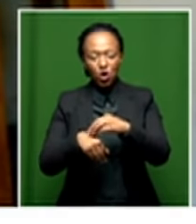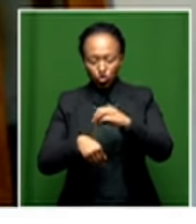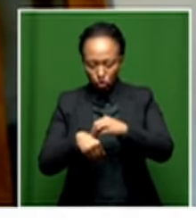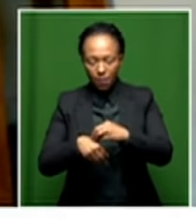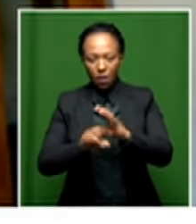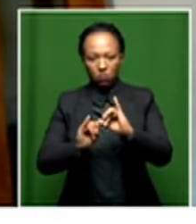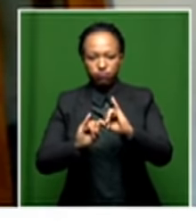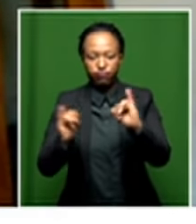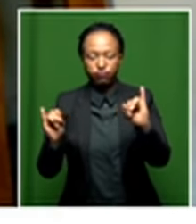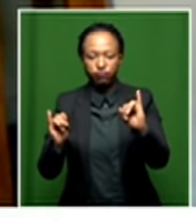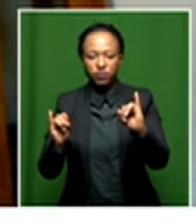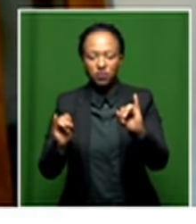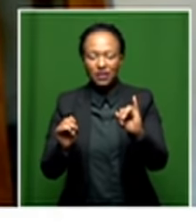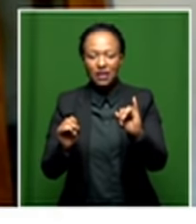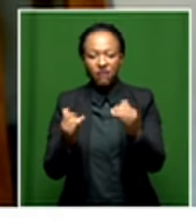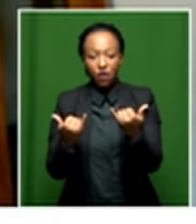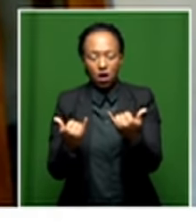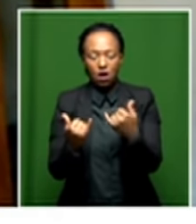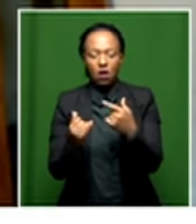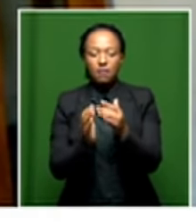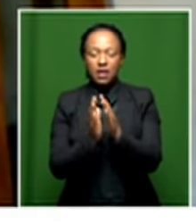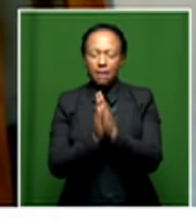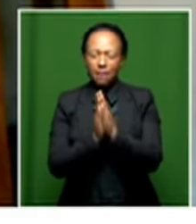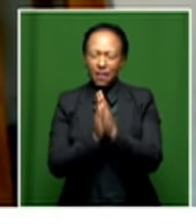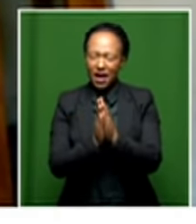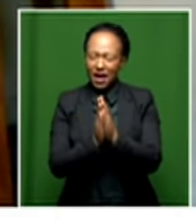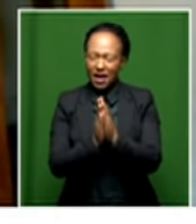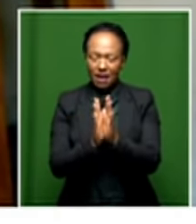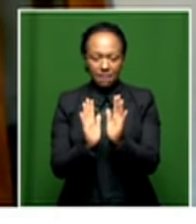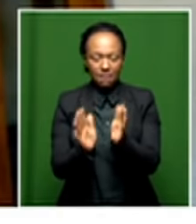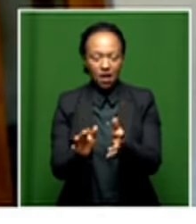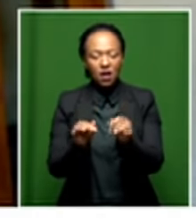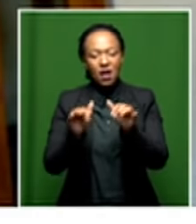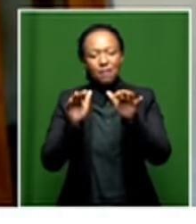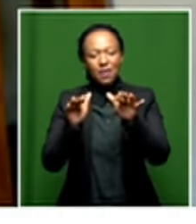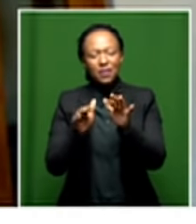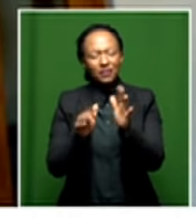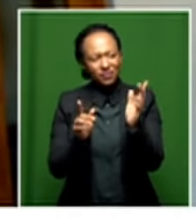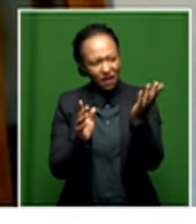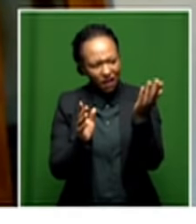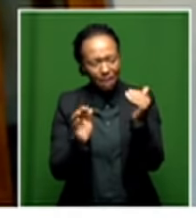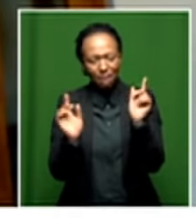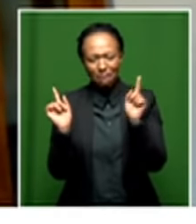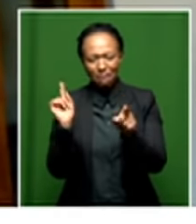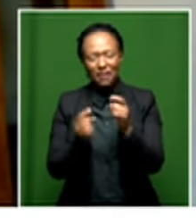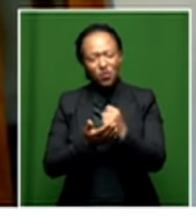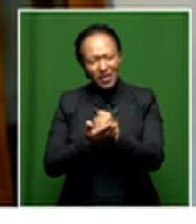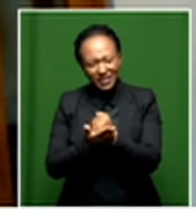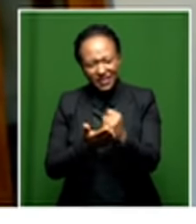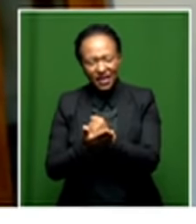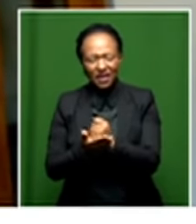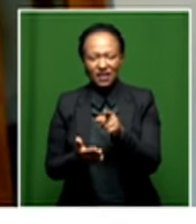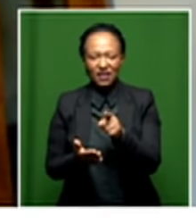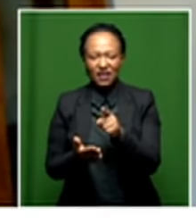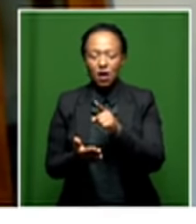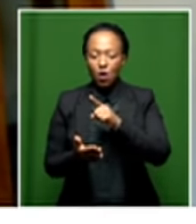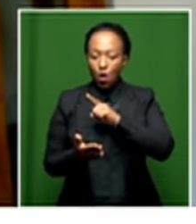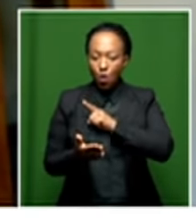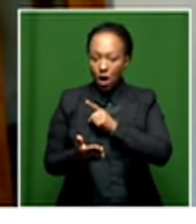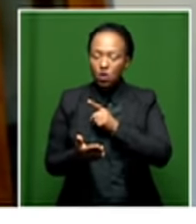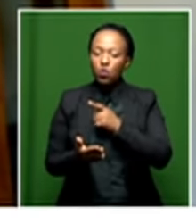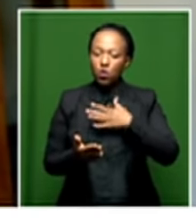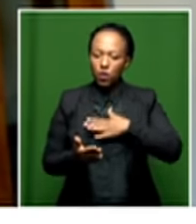So I can just pray, and at this stage, just ask people to register. Please register, so that we know